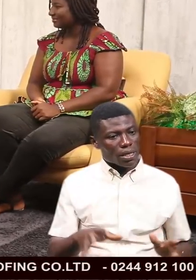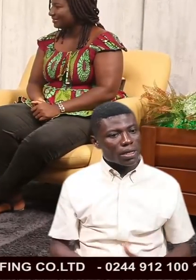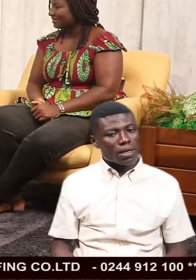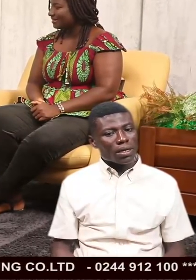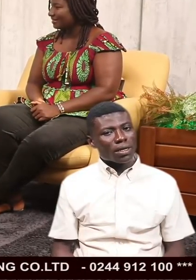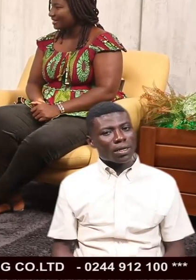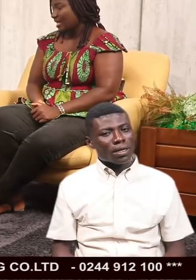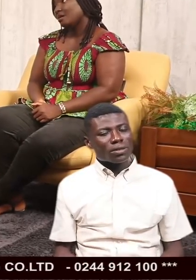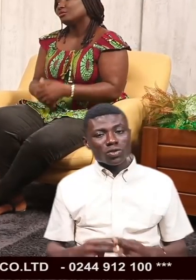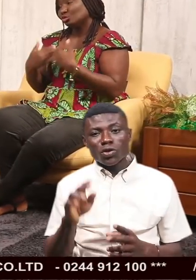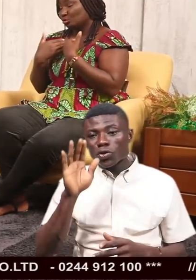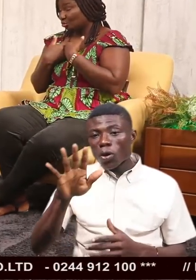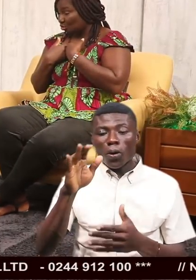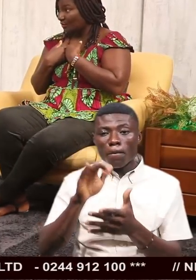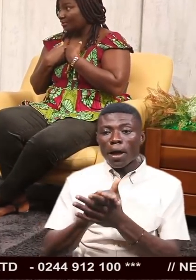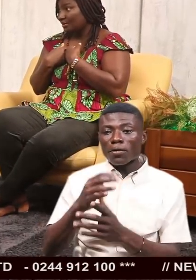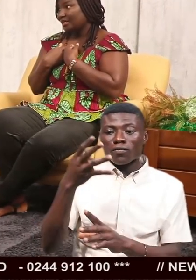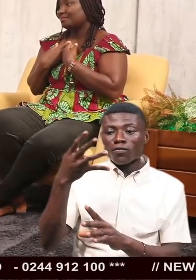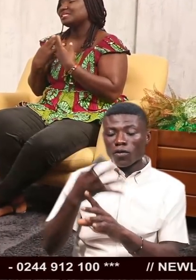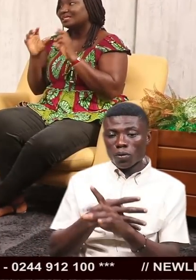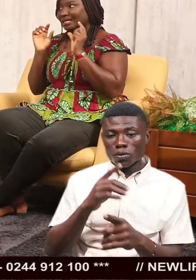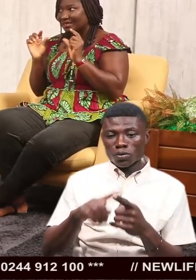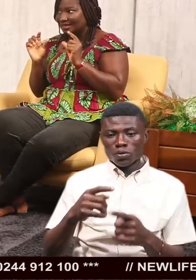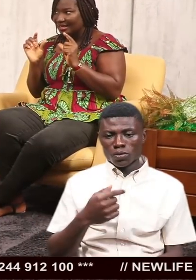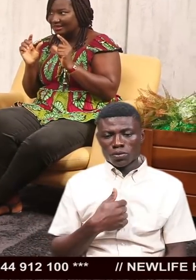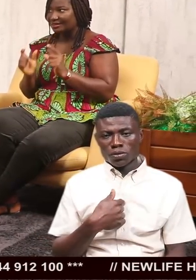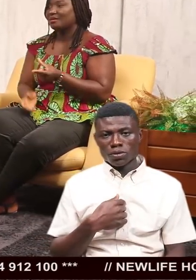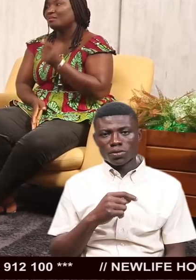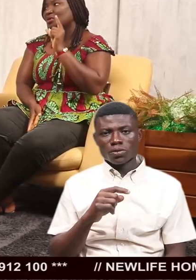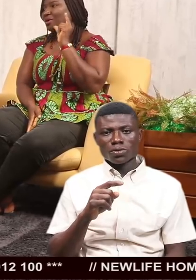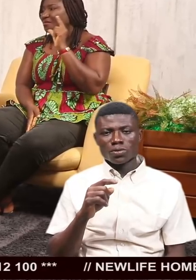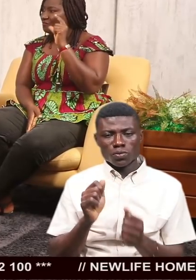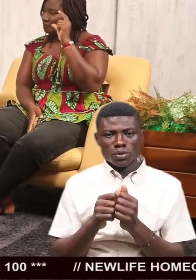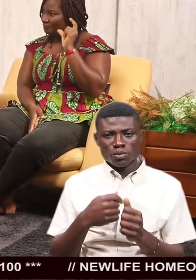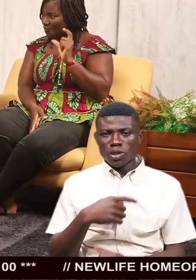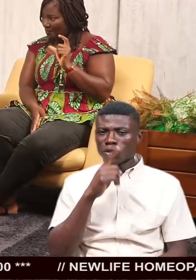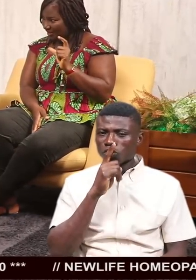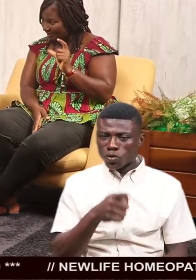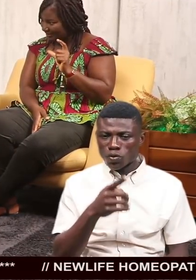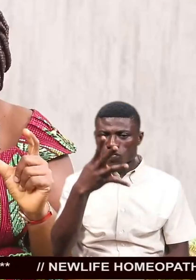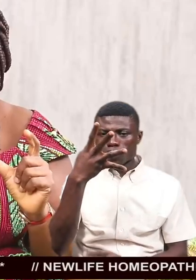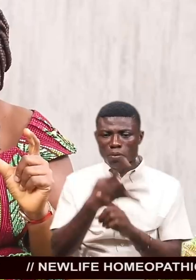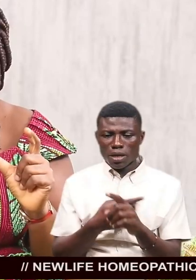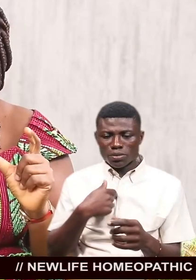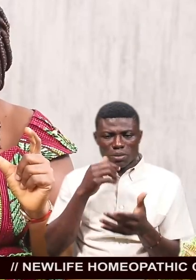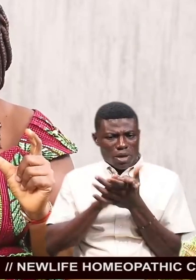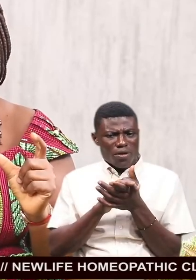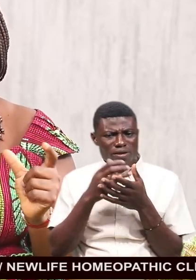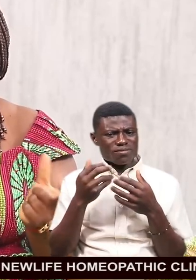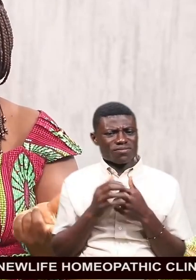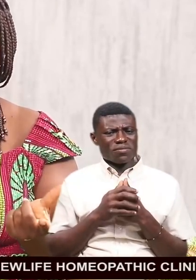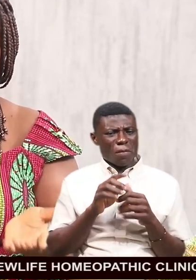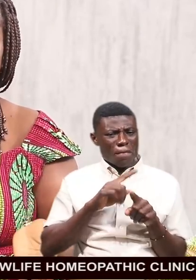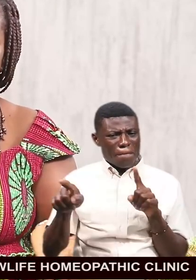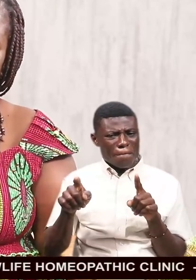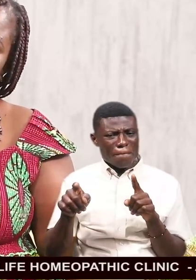wa ware ne lasted for 4 months. To me, you know, dear, me say technically, me worry for 4 months,